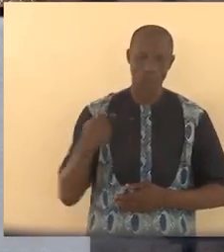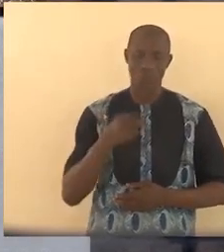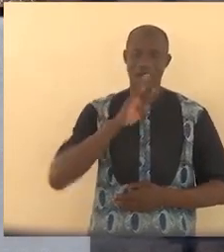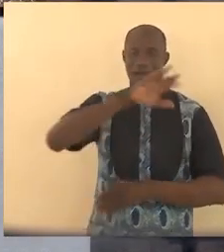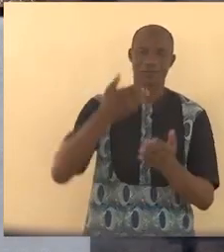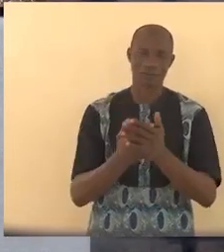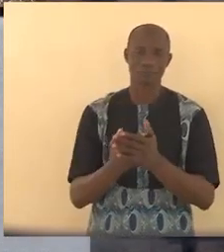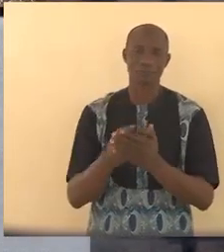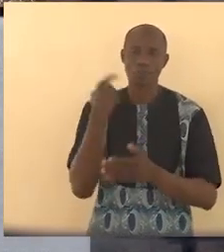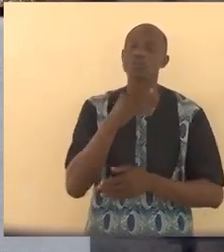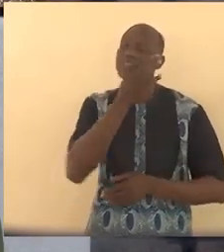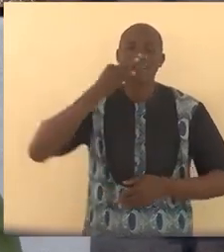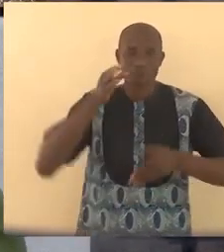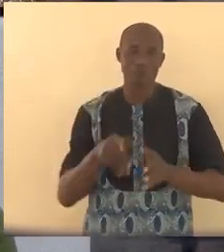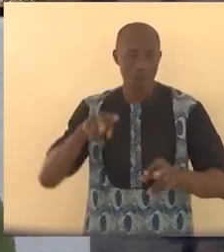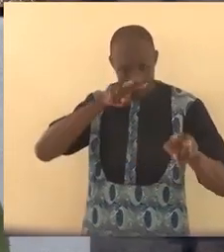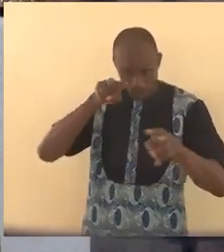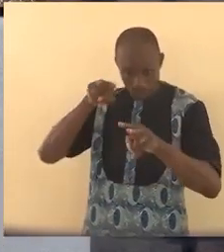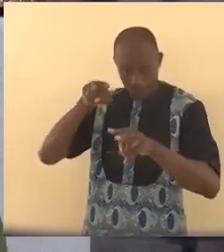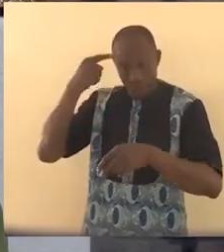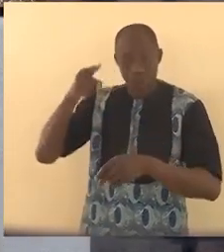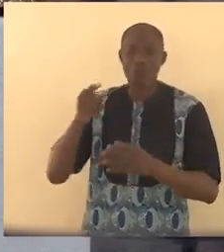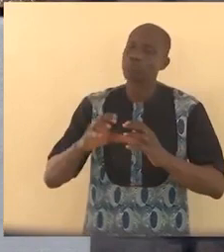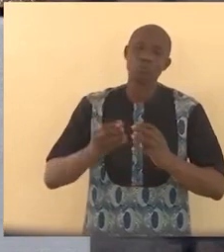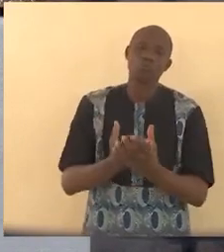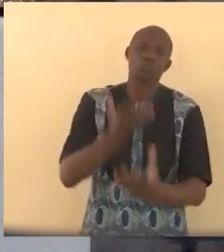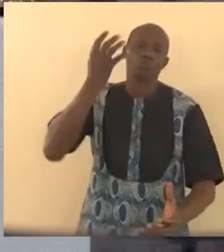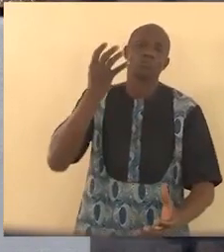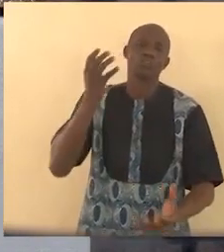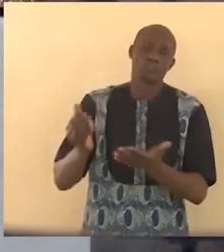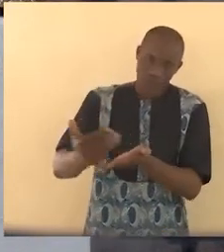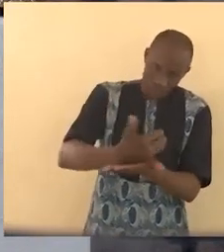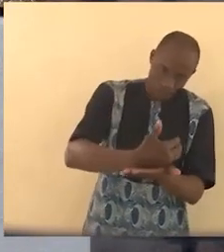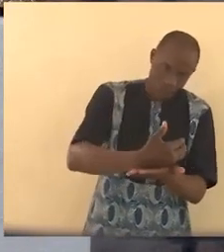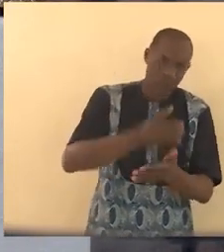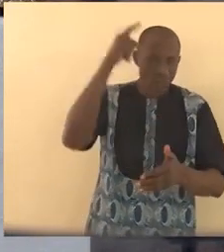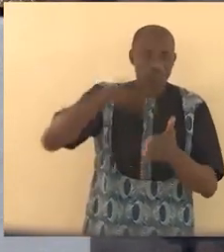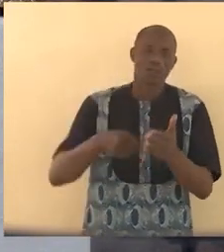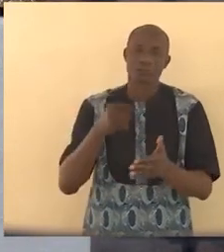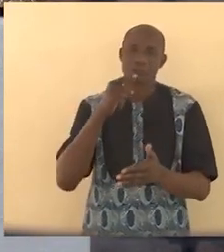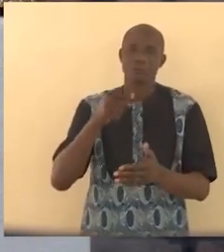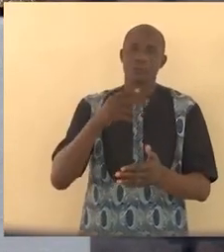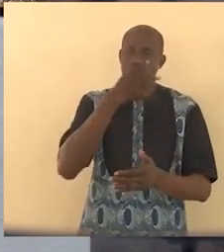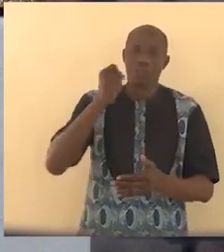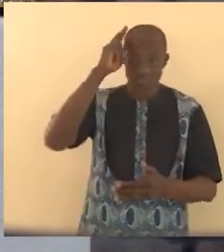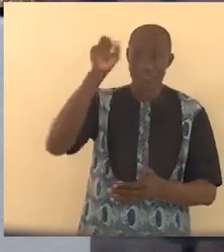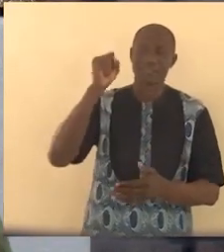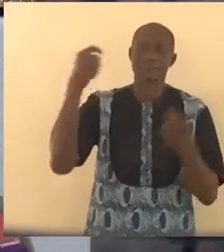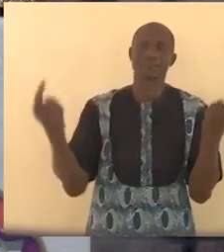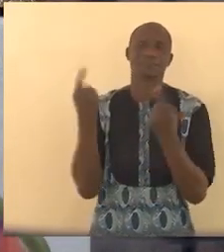We are all, anybody who is a farmer, he should be looking for a bumper harvest. So what was his